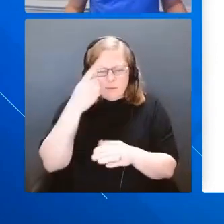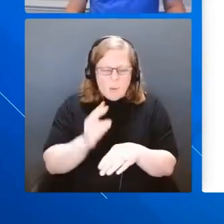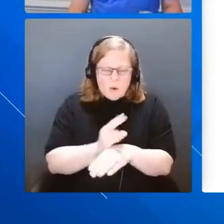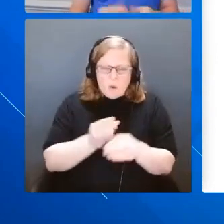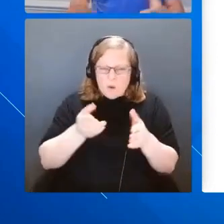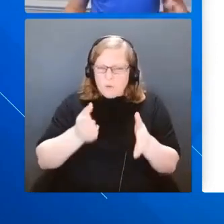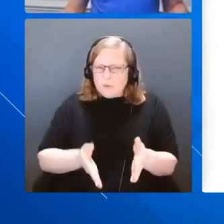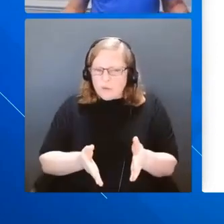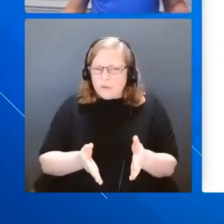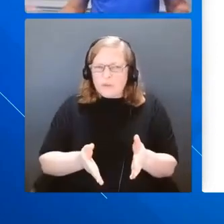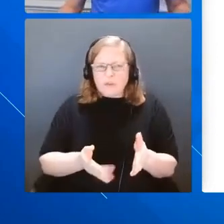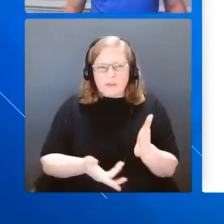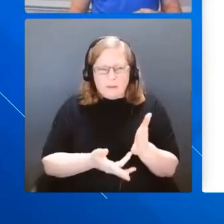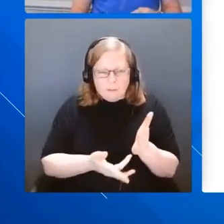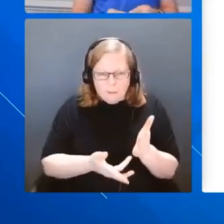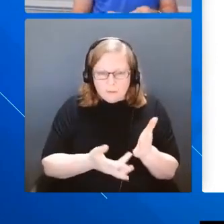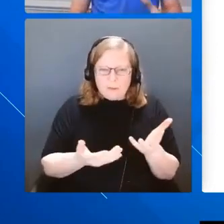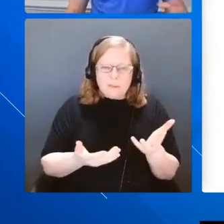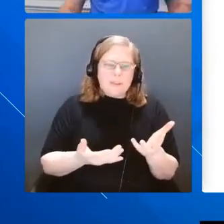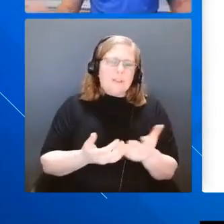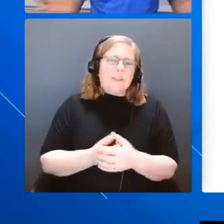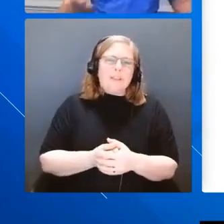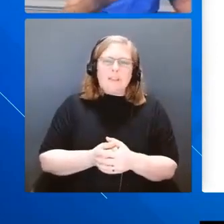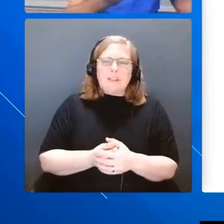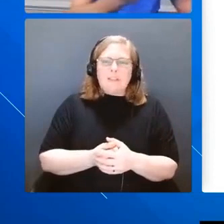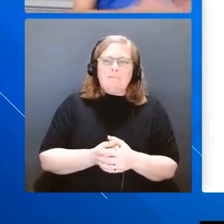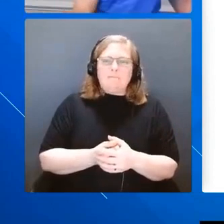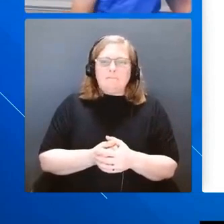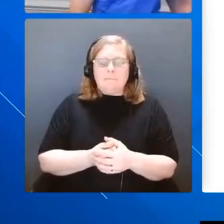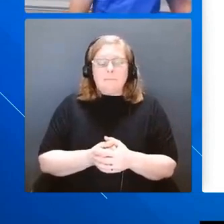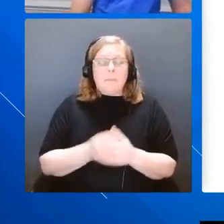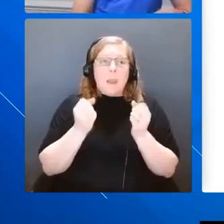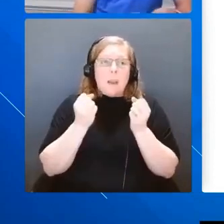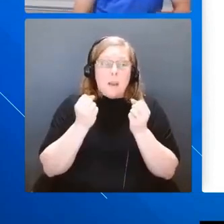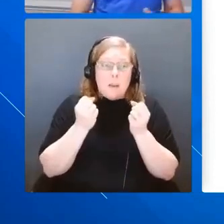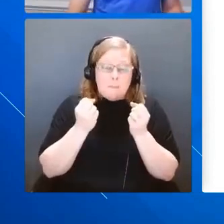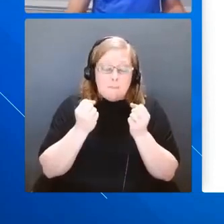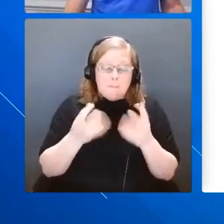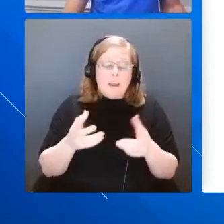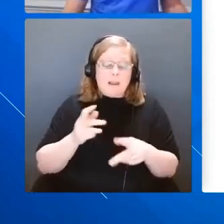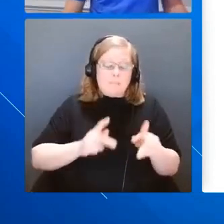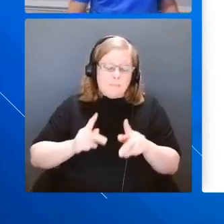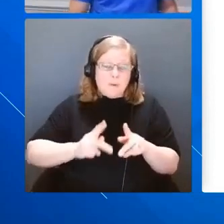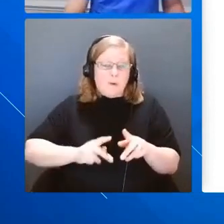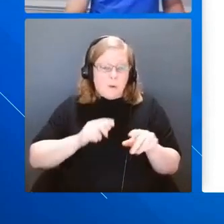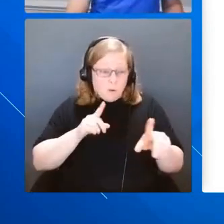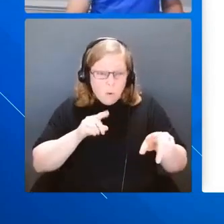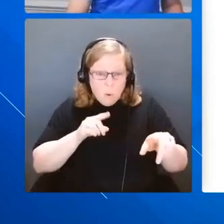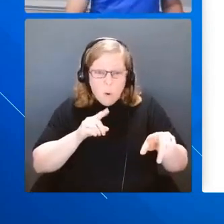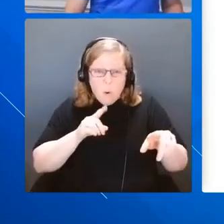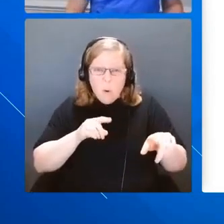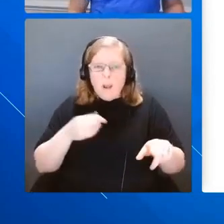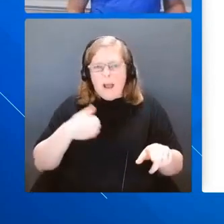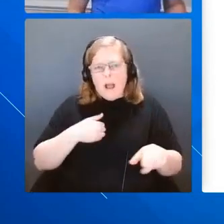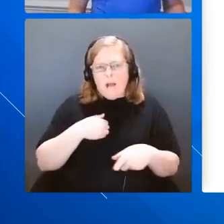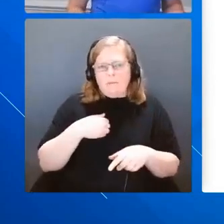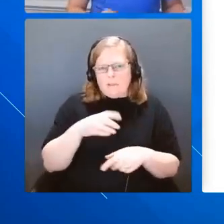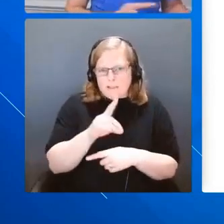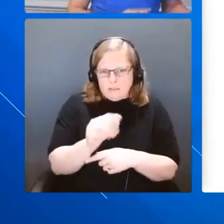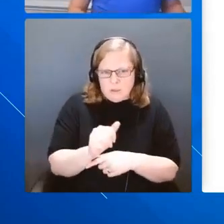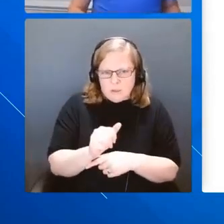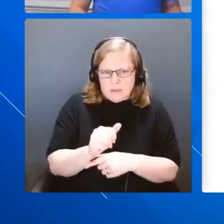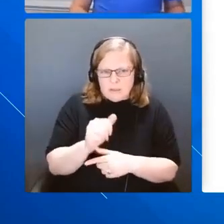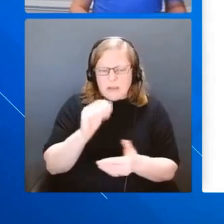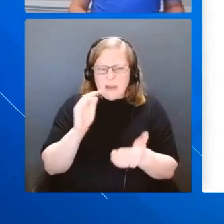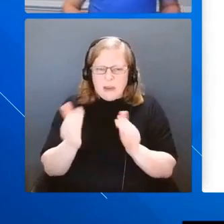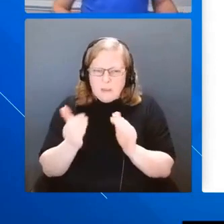numbers game. The number of potential attendees with a disability is way larger than, for example, a planner. We do about